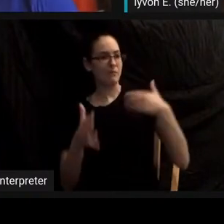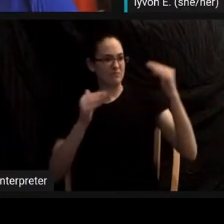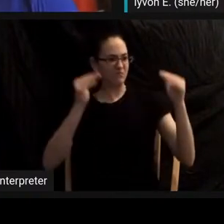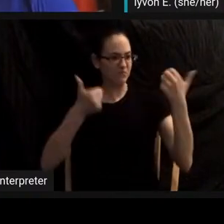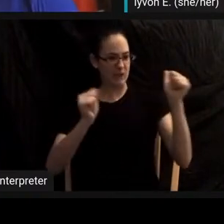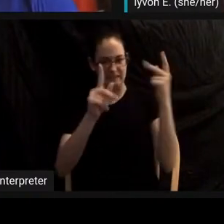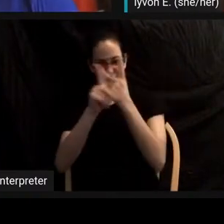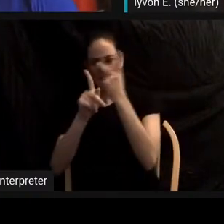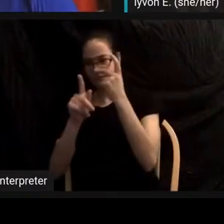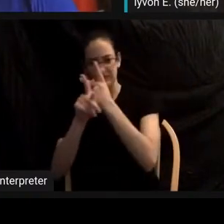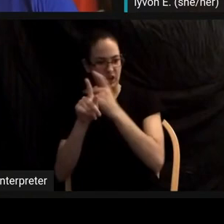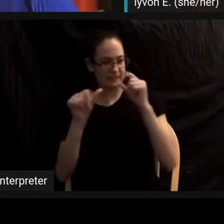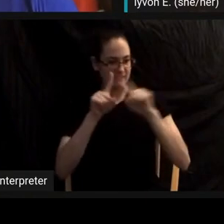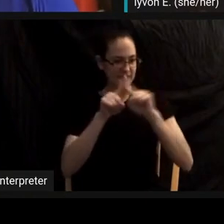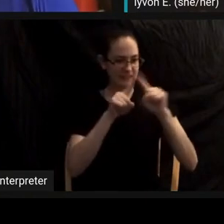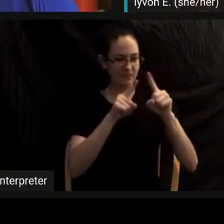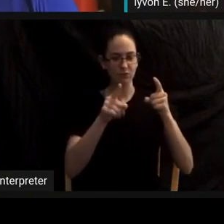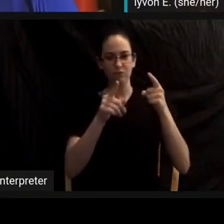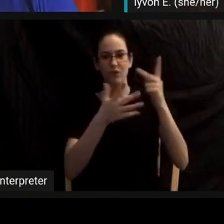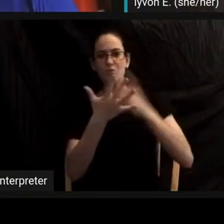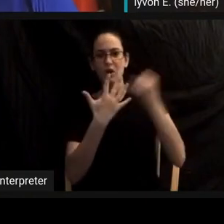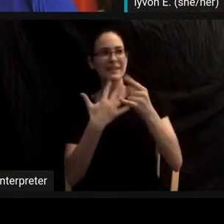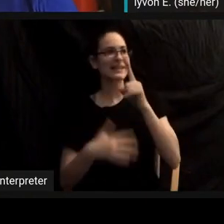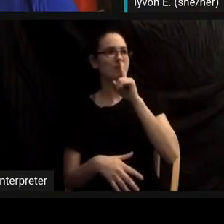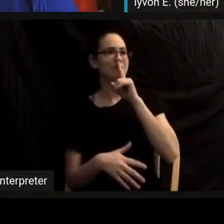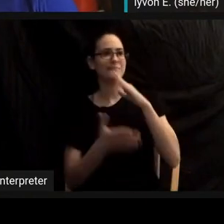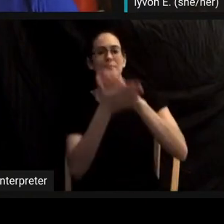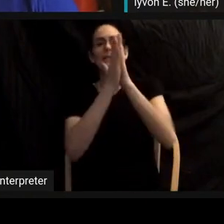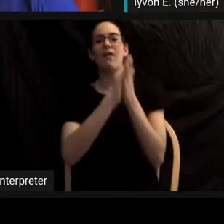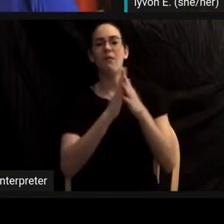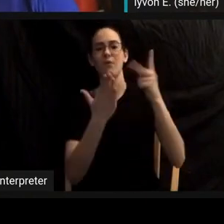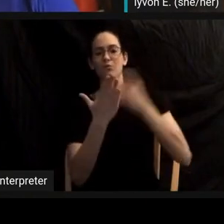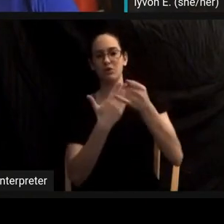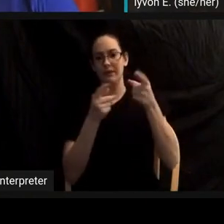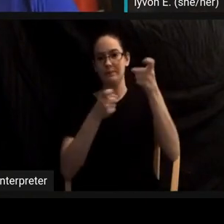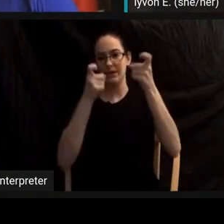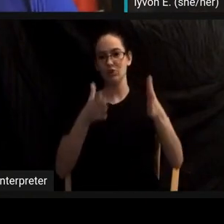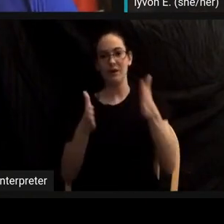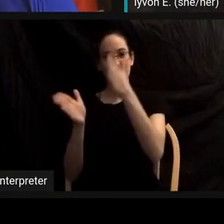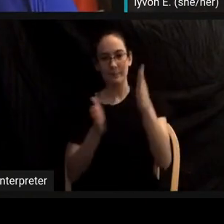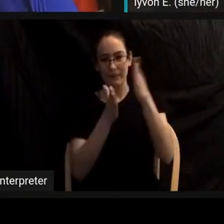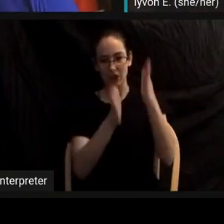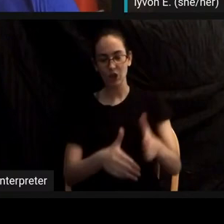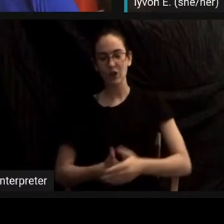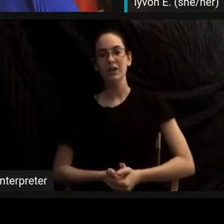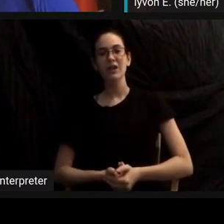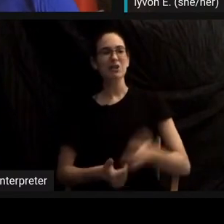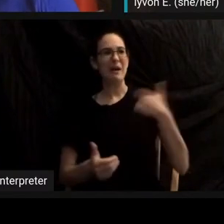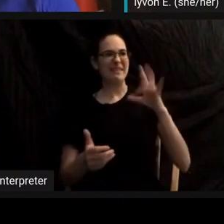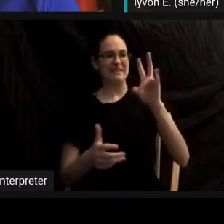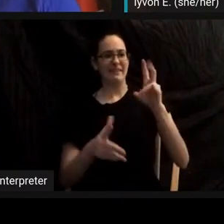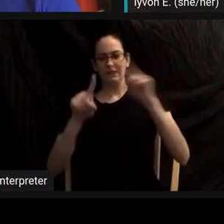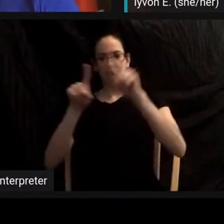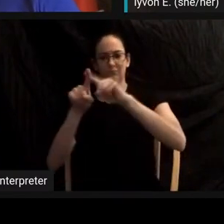once you get to do that, you're really a project manager and project planner. And so I usually have like 7